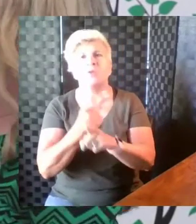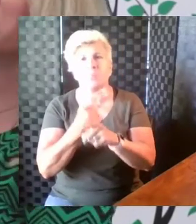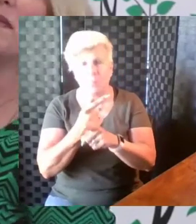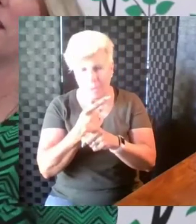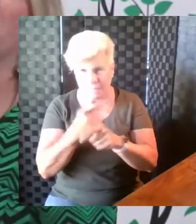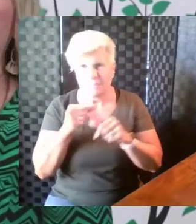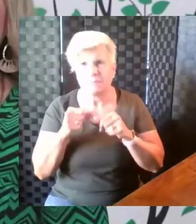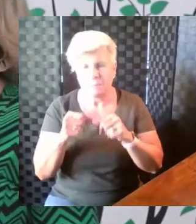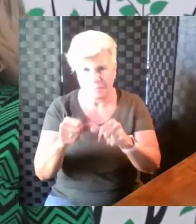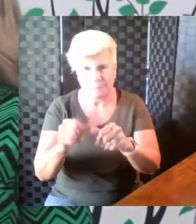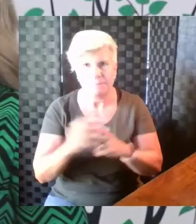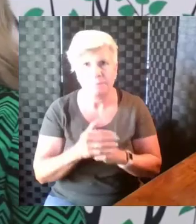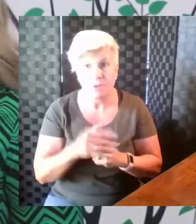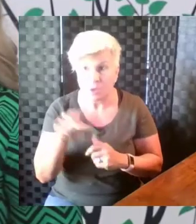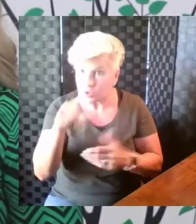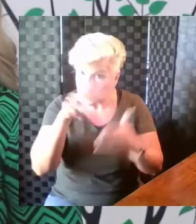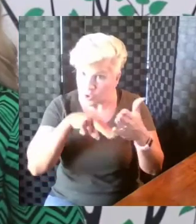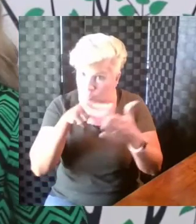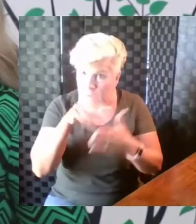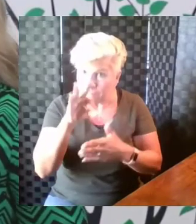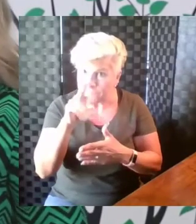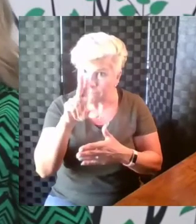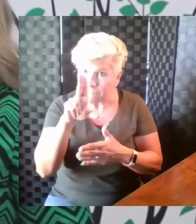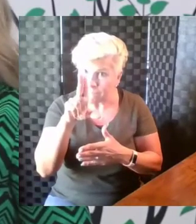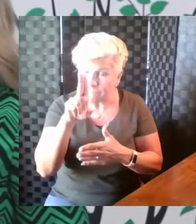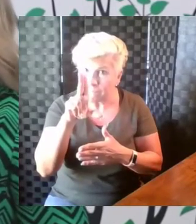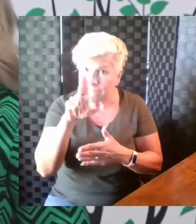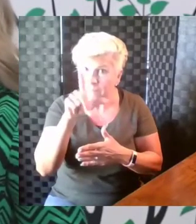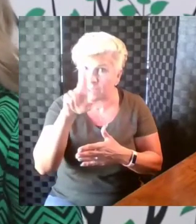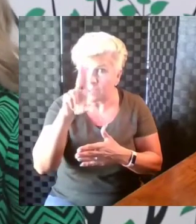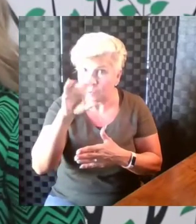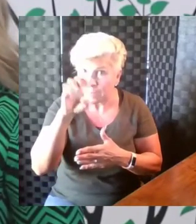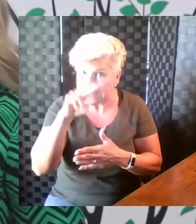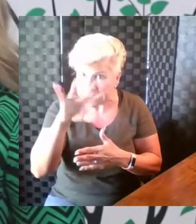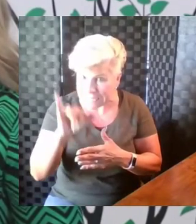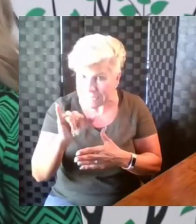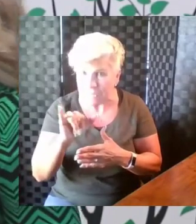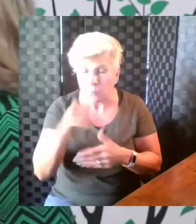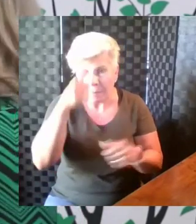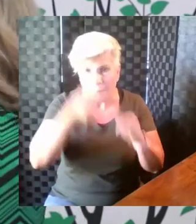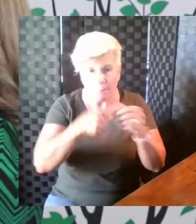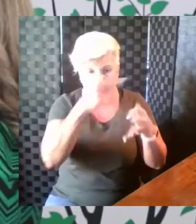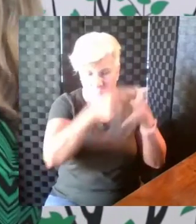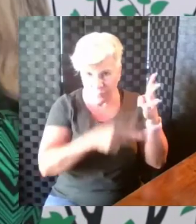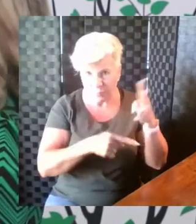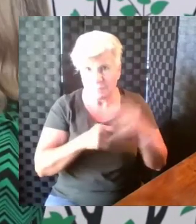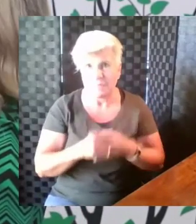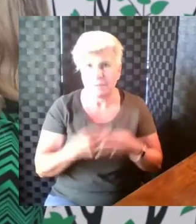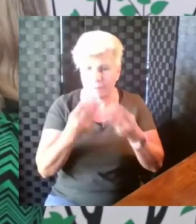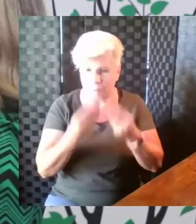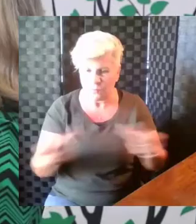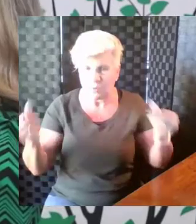fluency. Remember, when you're reading with fluency, you want to remember all 4 of those things.